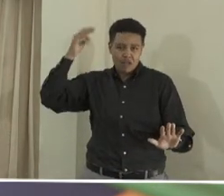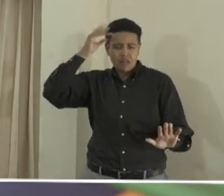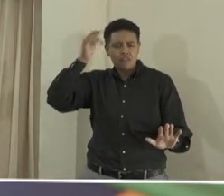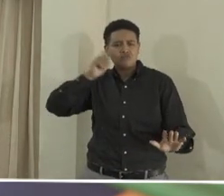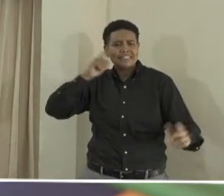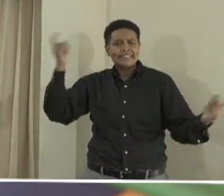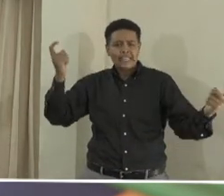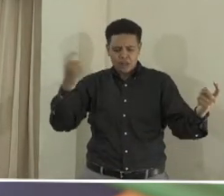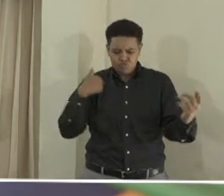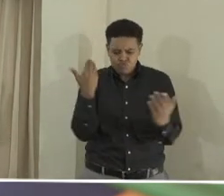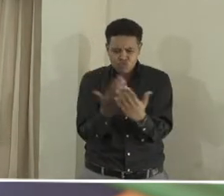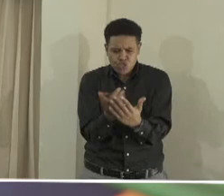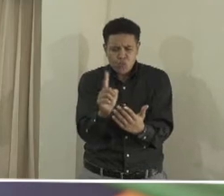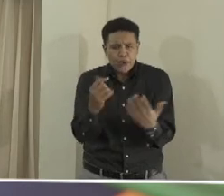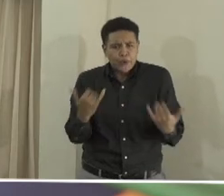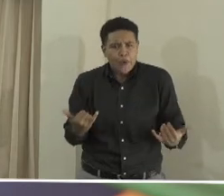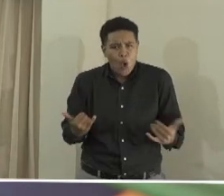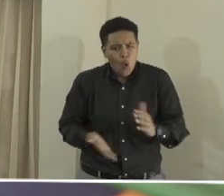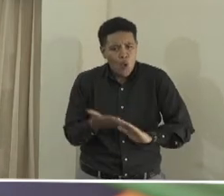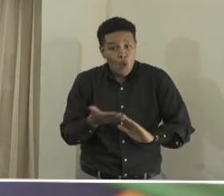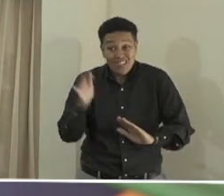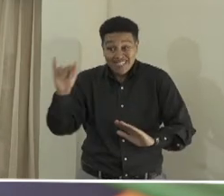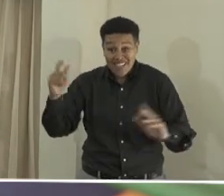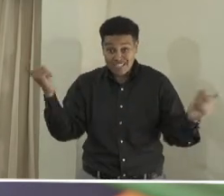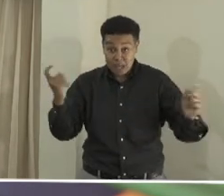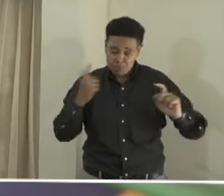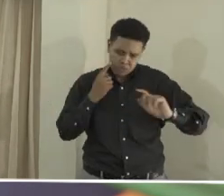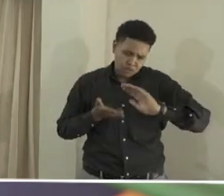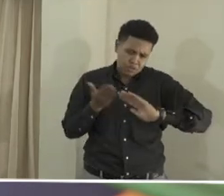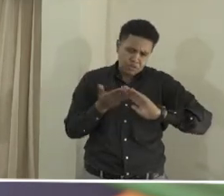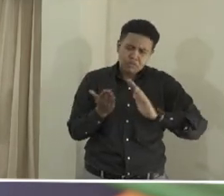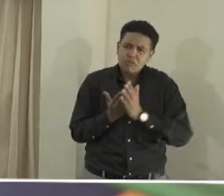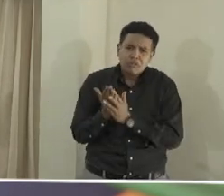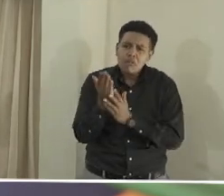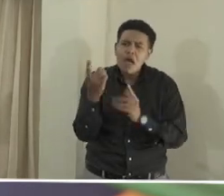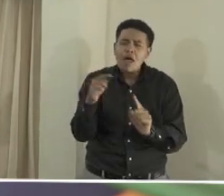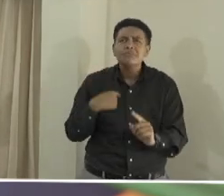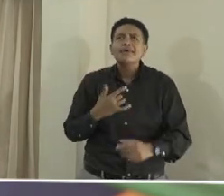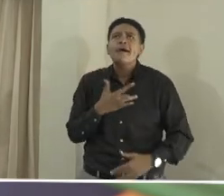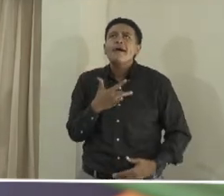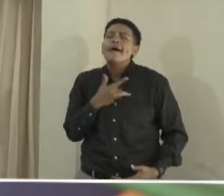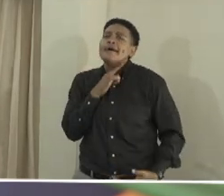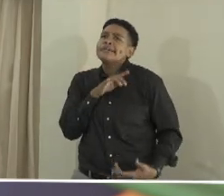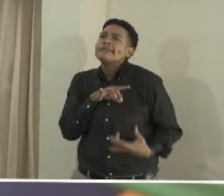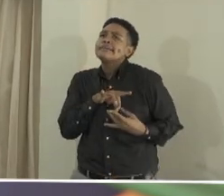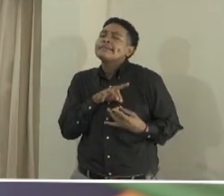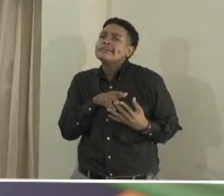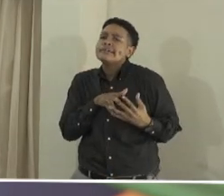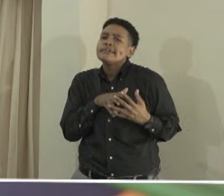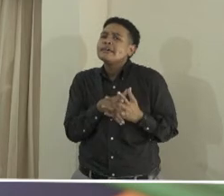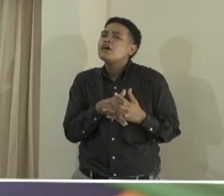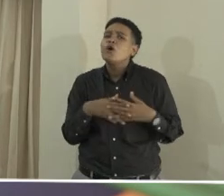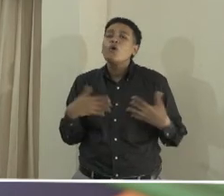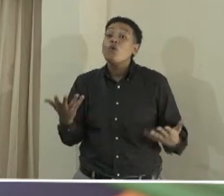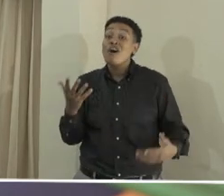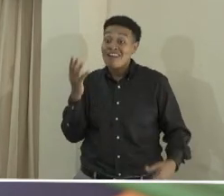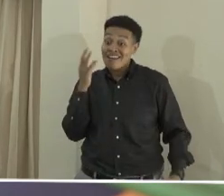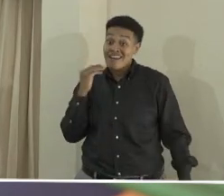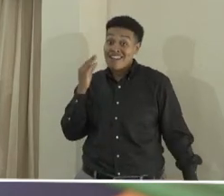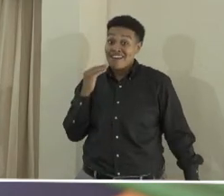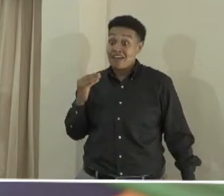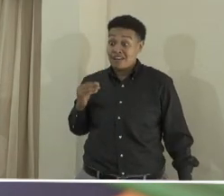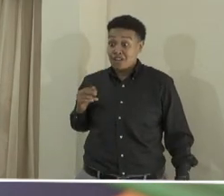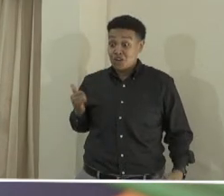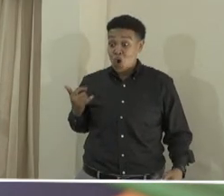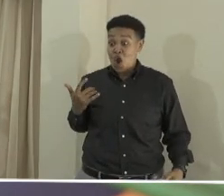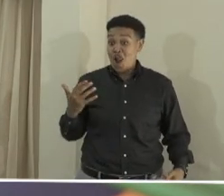we are, and out of that celebration, be purpose in our hearts that the journey is not at its